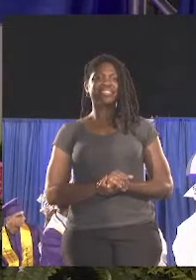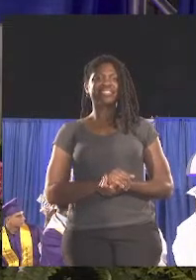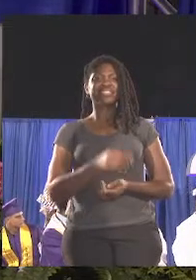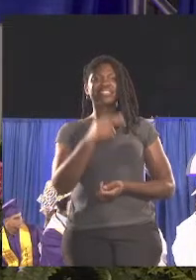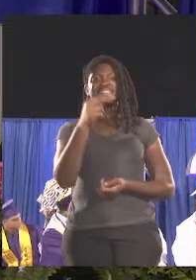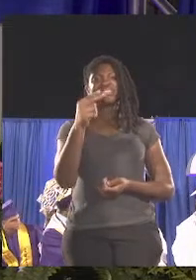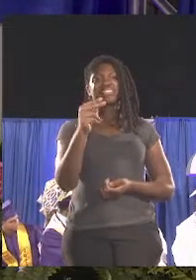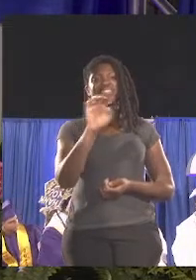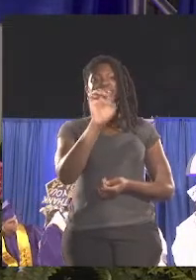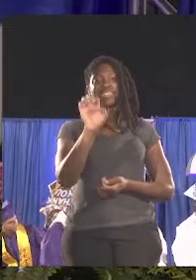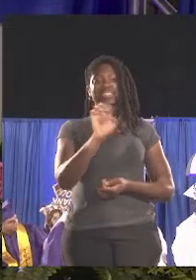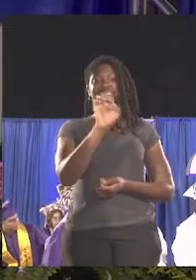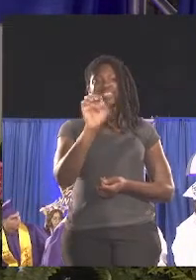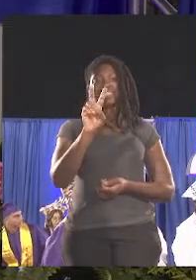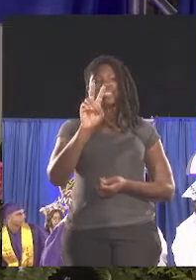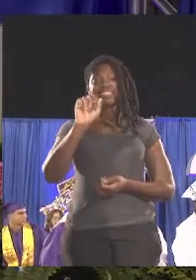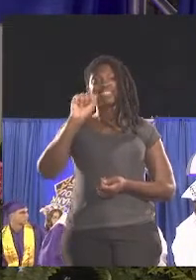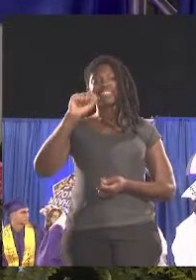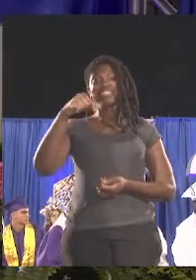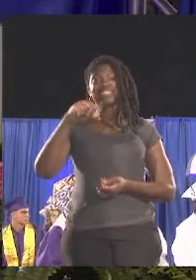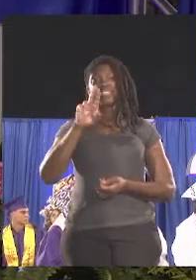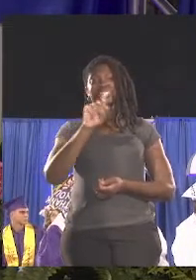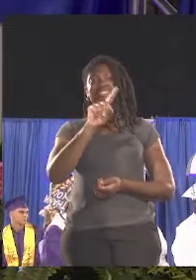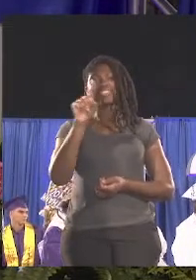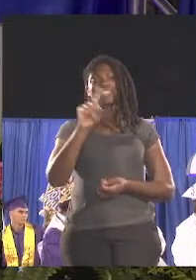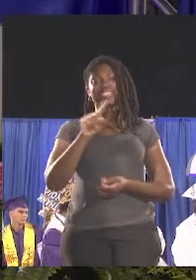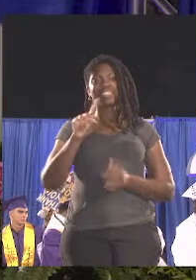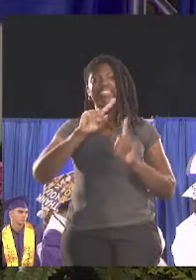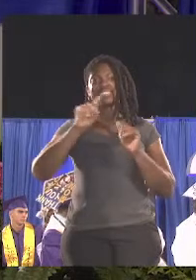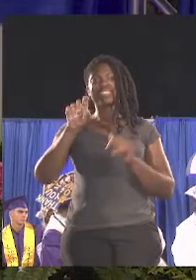Ernesto Vasquez Jr., St. Philip's College.